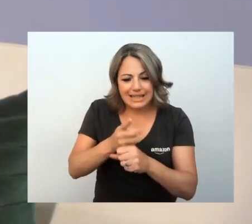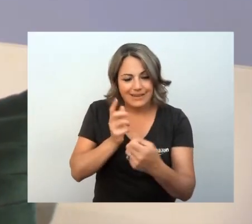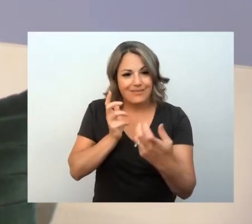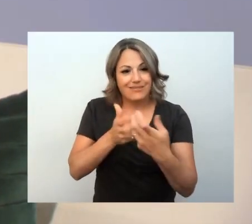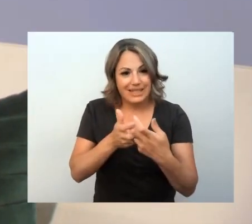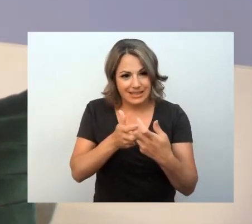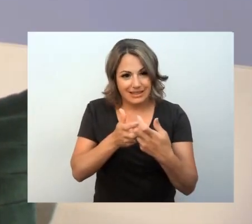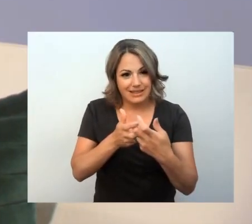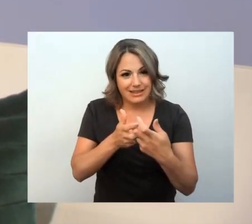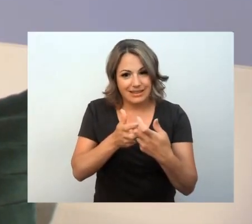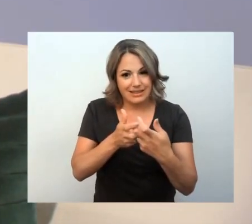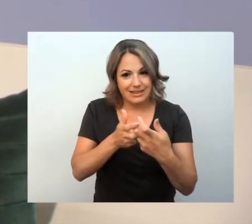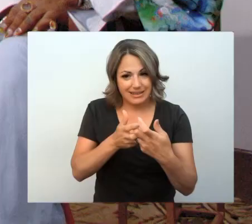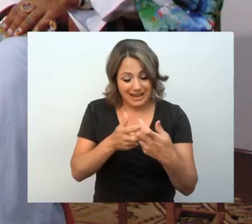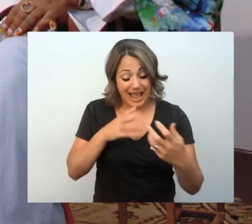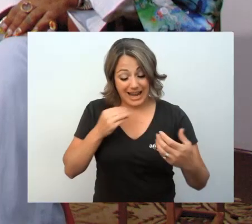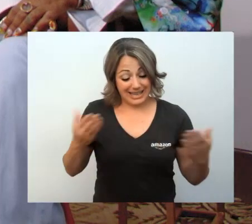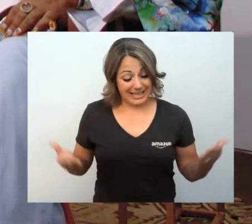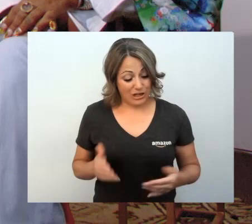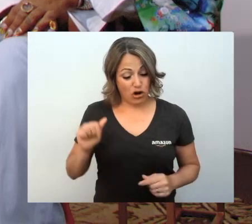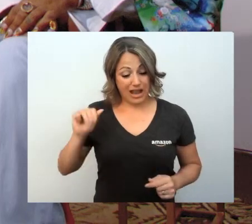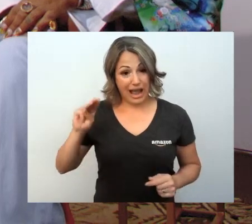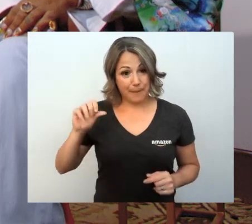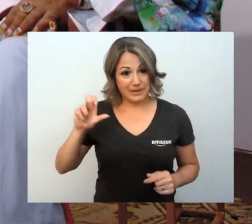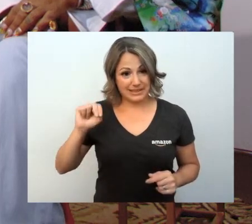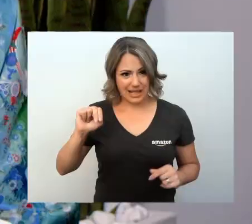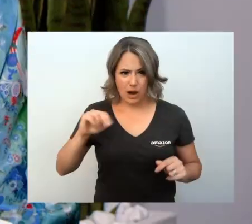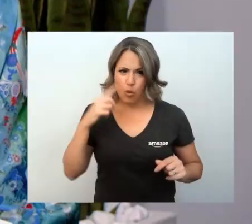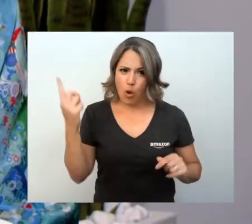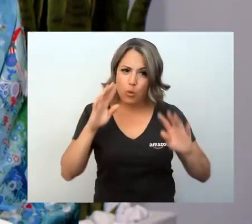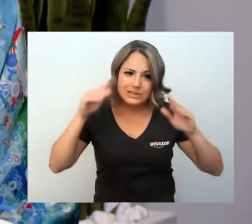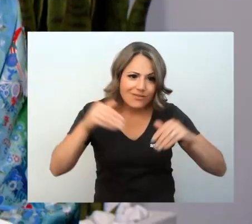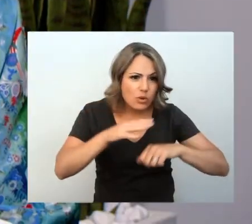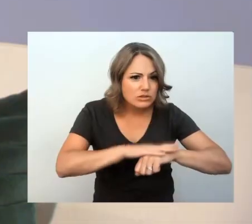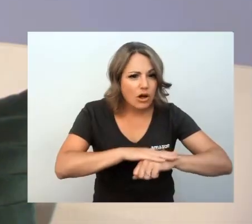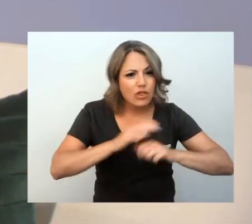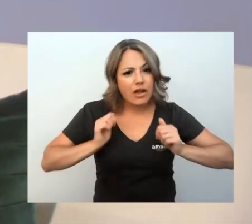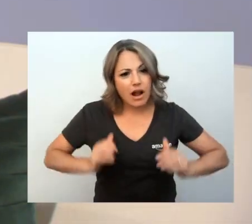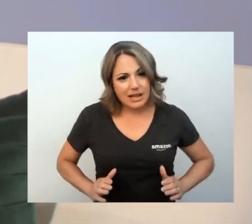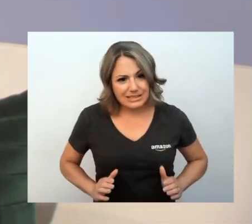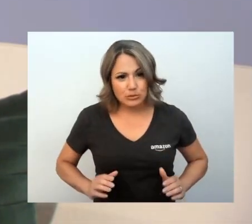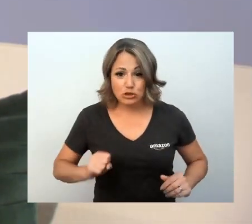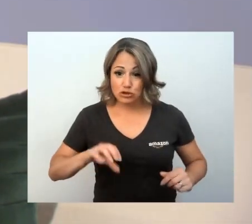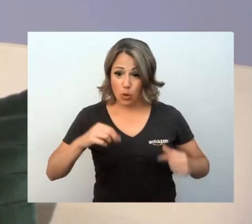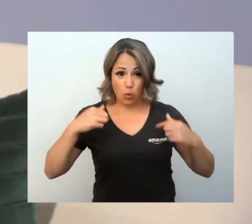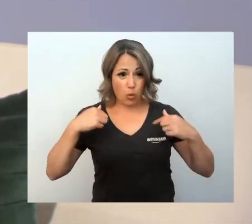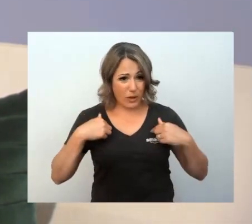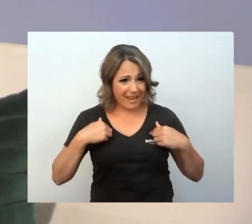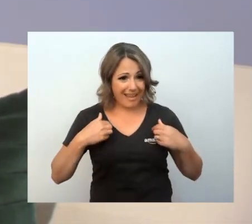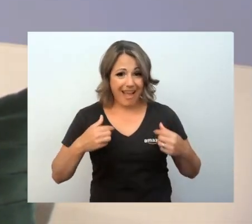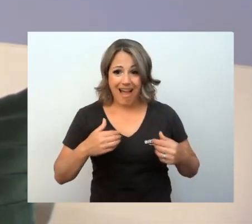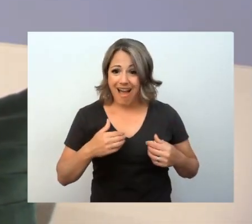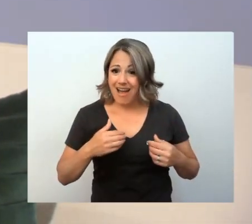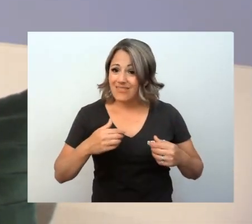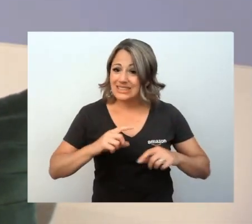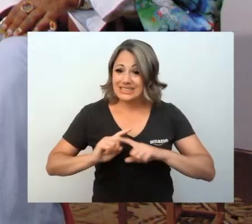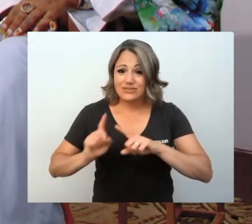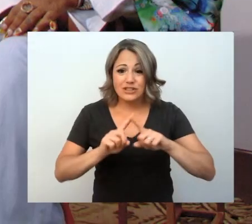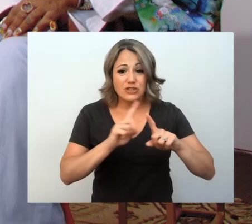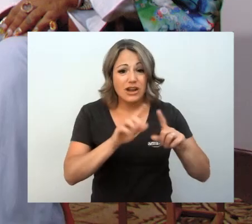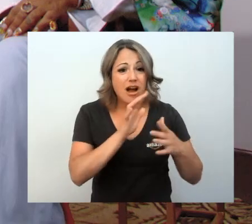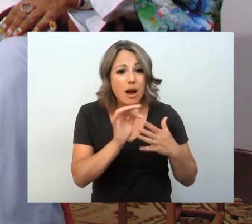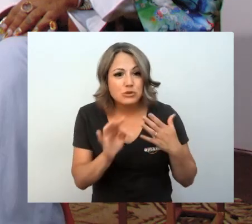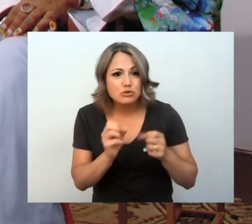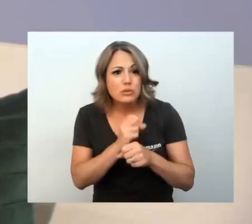here at Amazon, we're laser focused on the customer. So we're, you know, even embarking on options that ensure that all